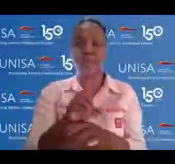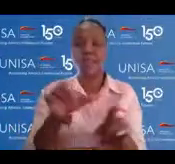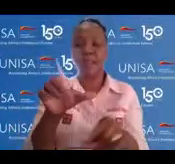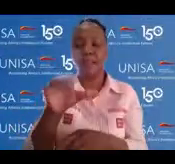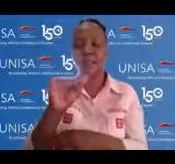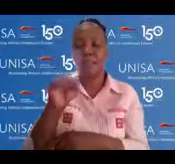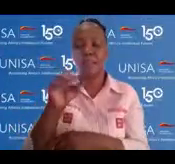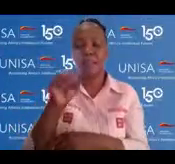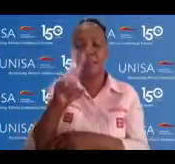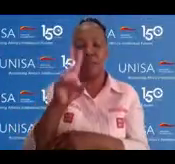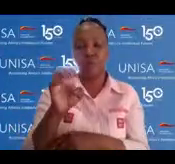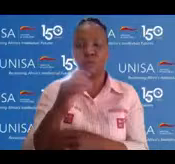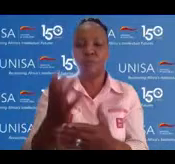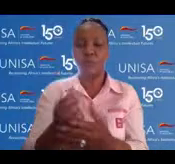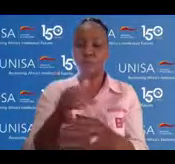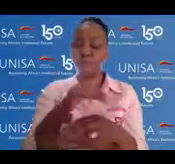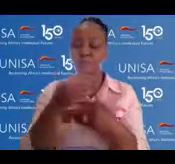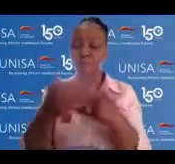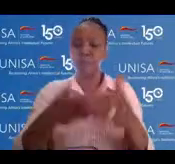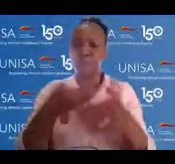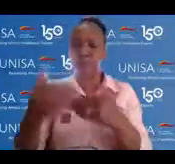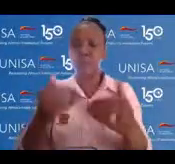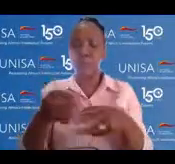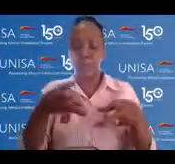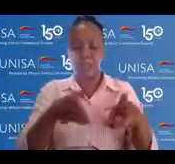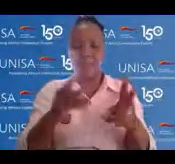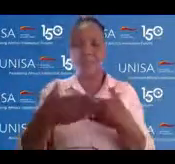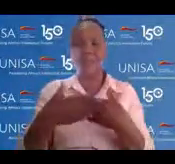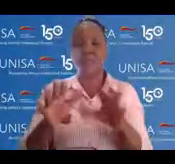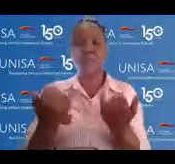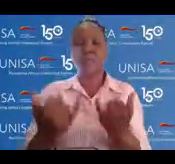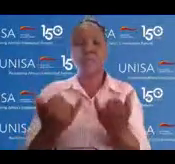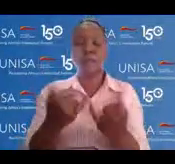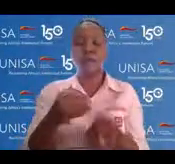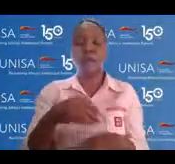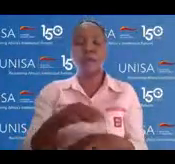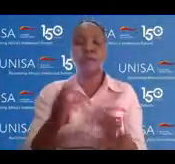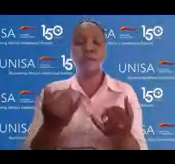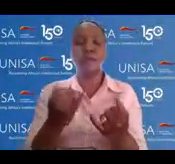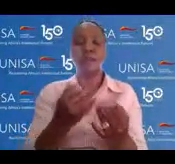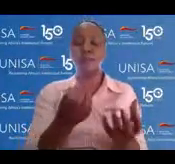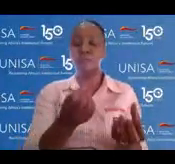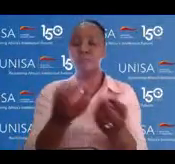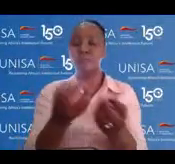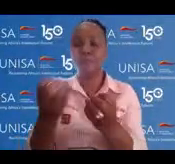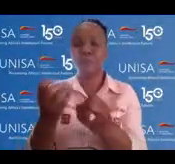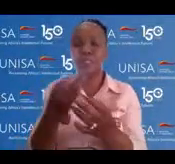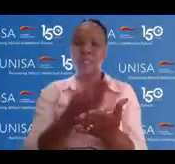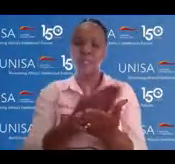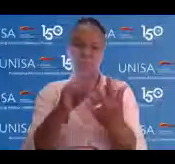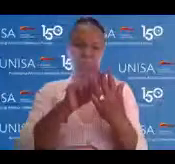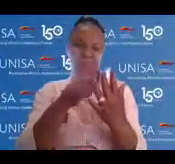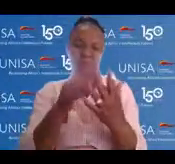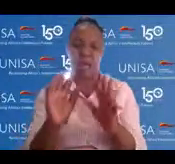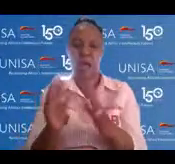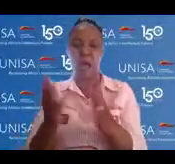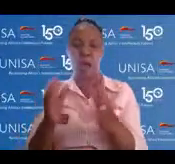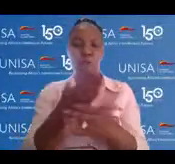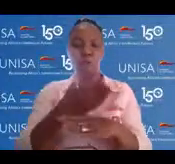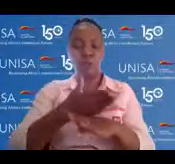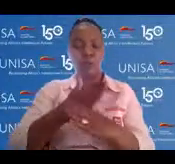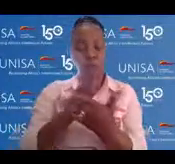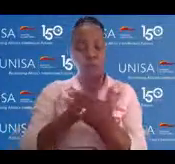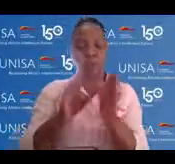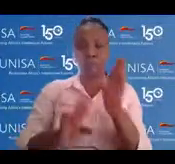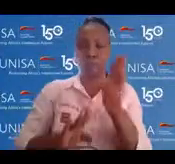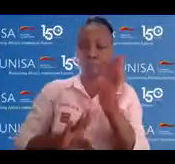to show that the journey has now begun. Now also let me give you some hint and how to make sure that you successfully